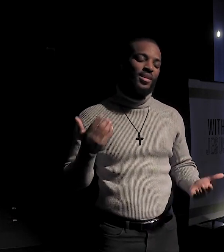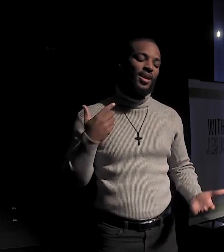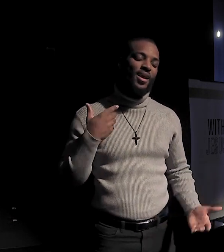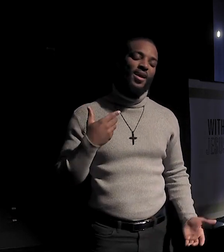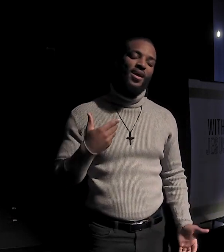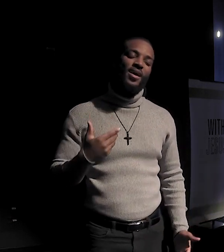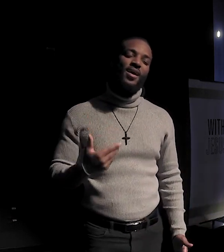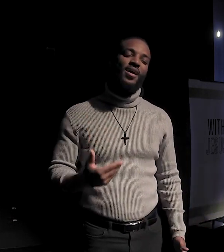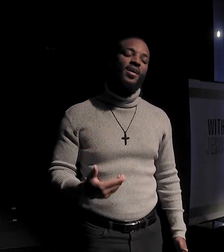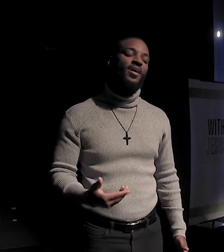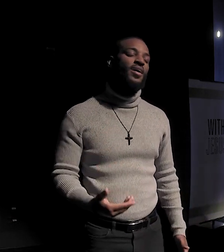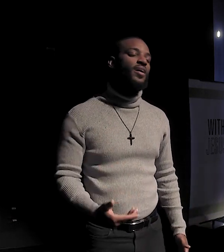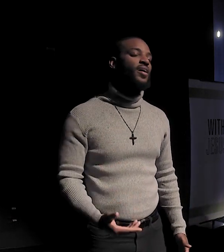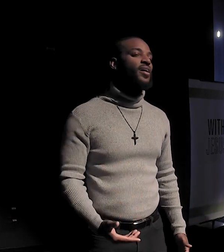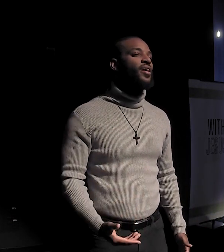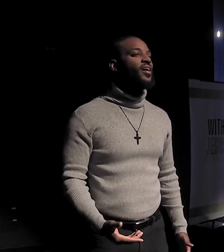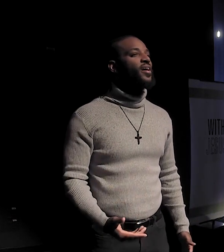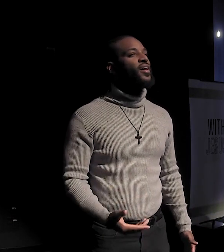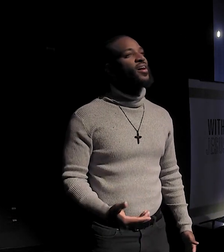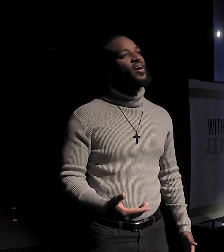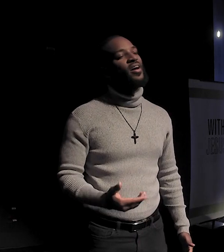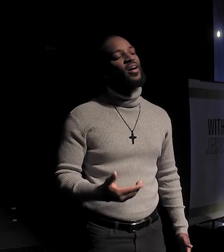And